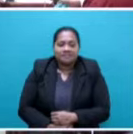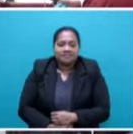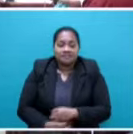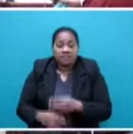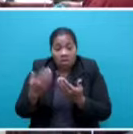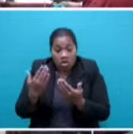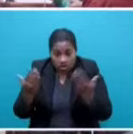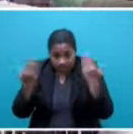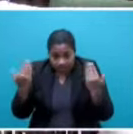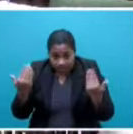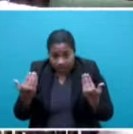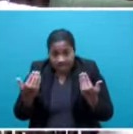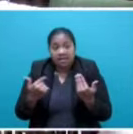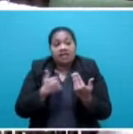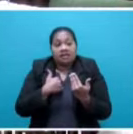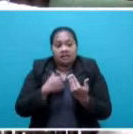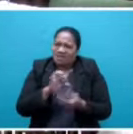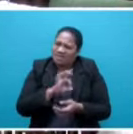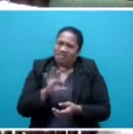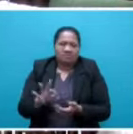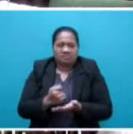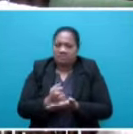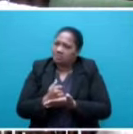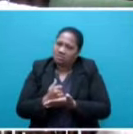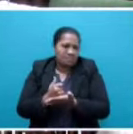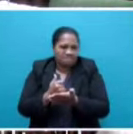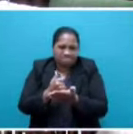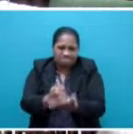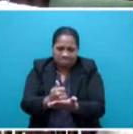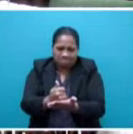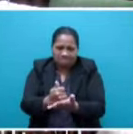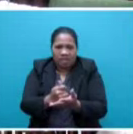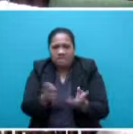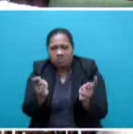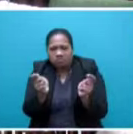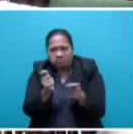Honorable Speaker, I do not support the amendment to the motion.